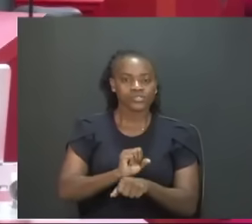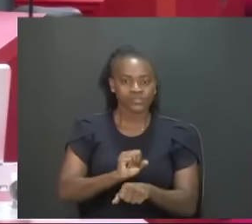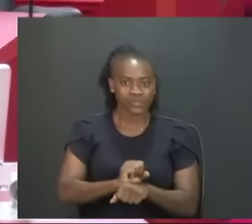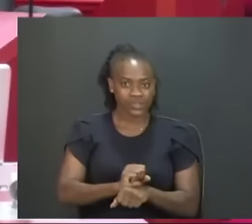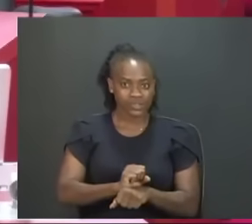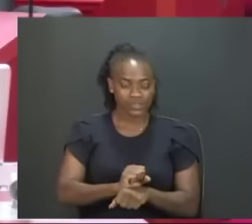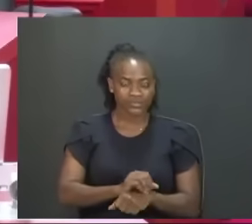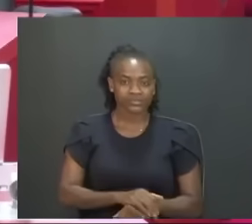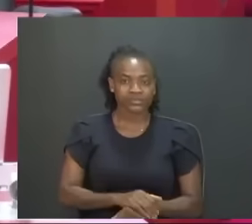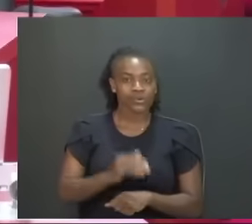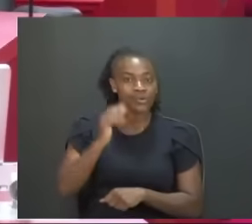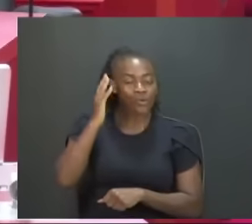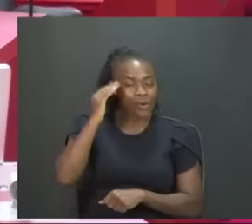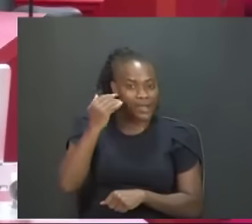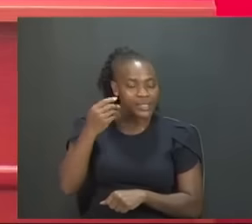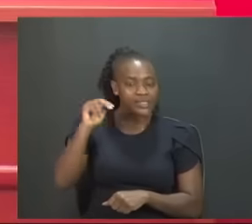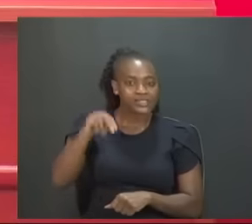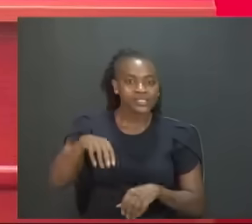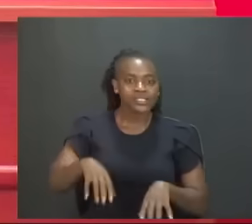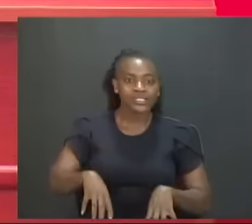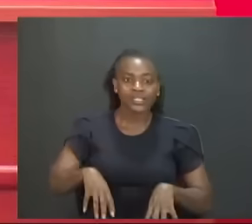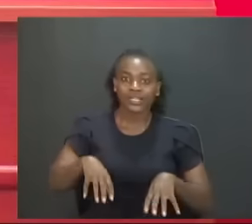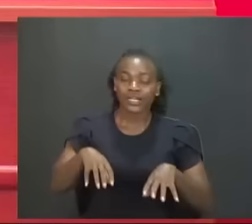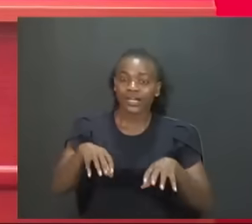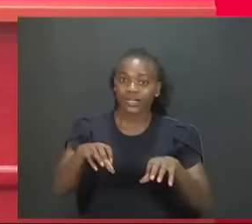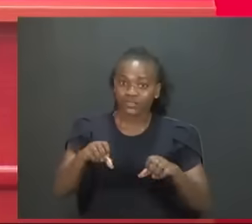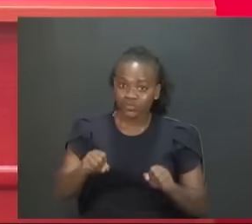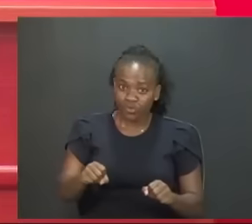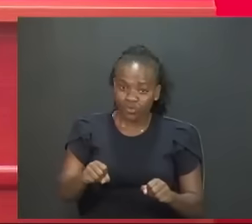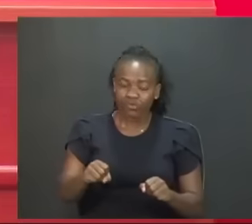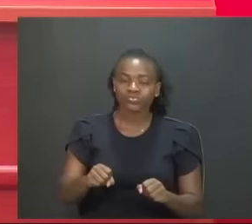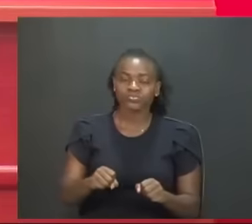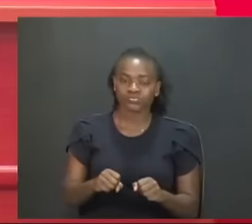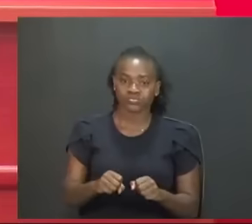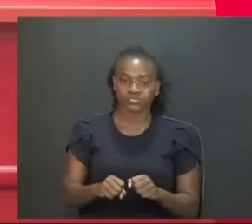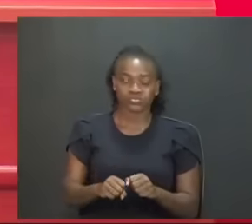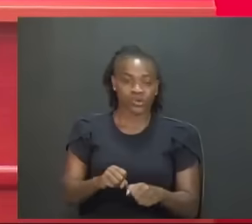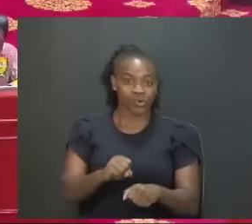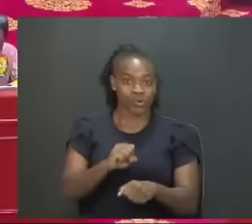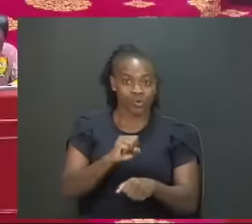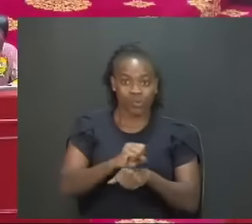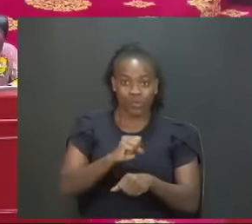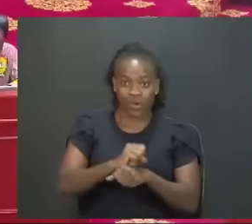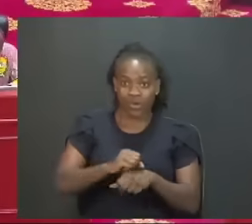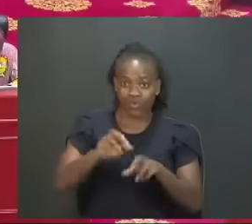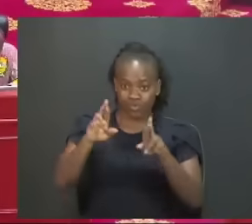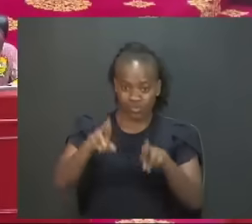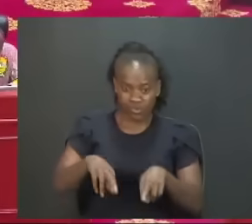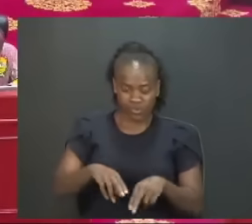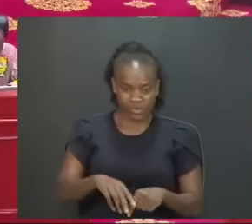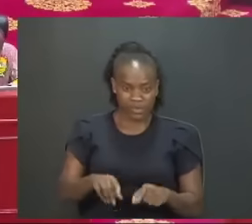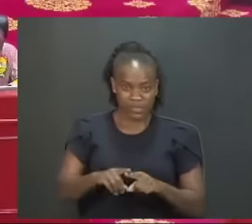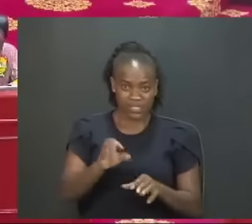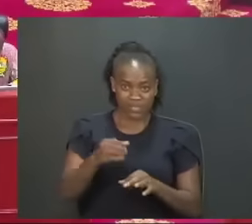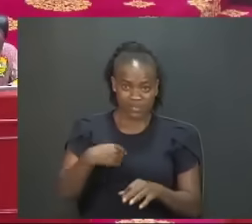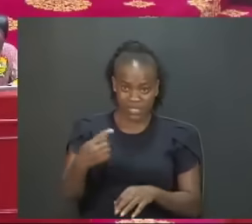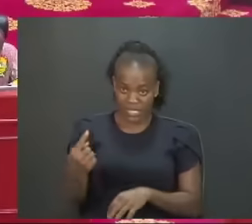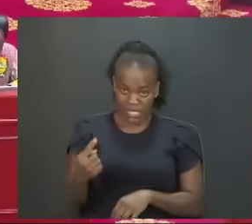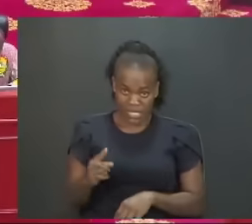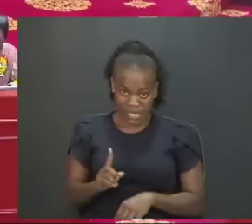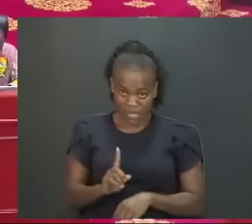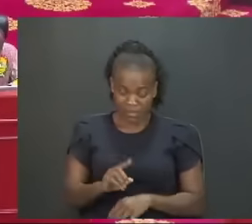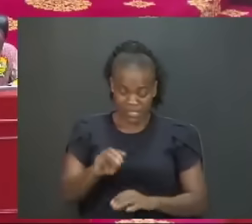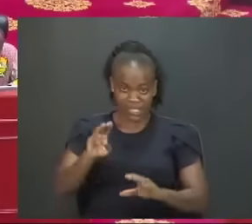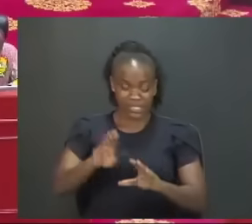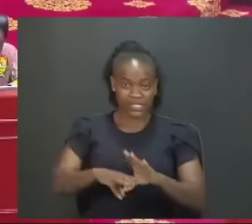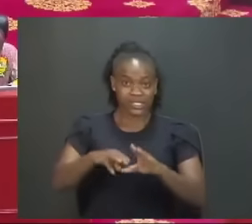that they have to adopt the outcome of their work. But when I come here as chairperson